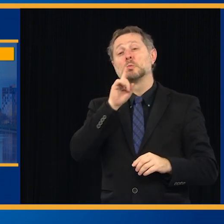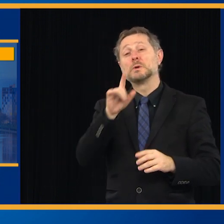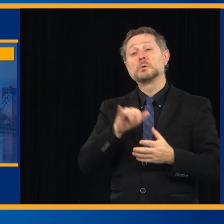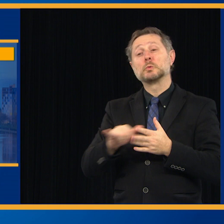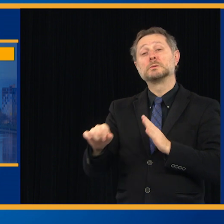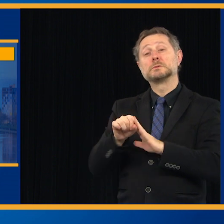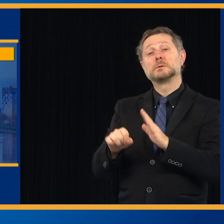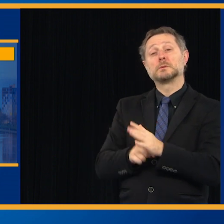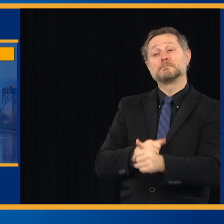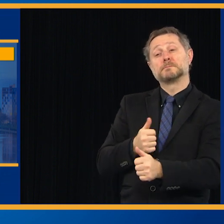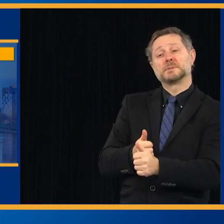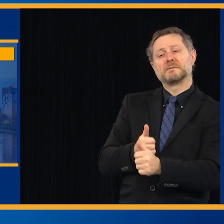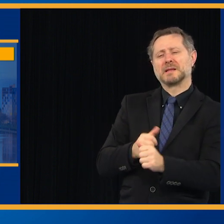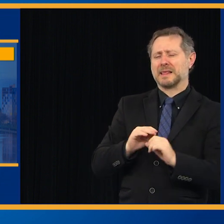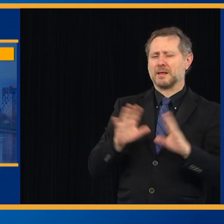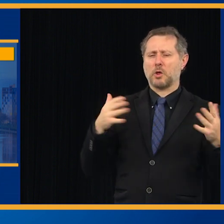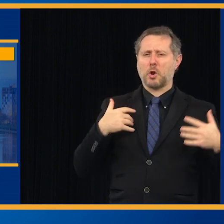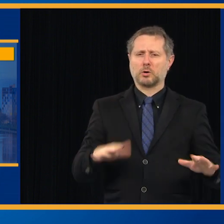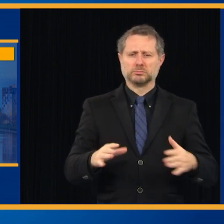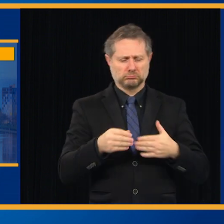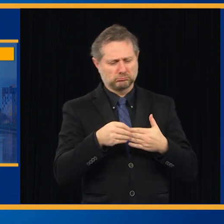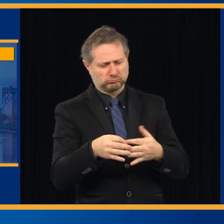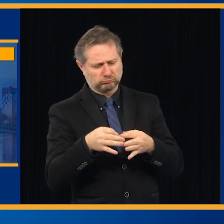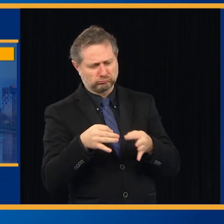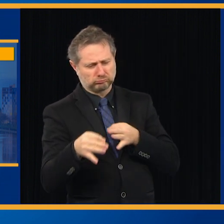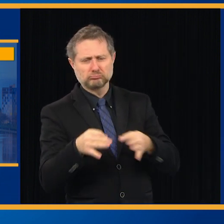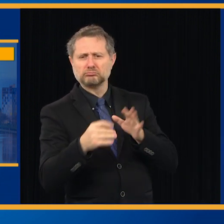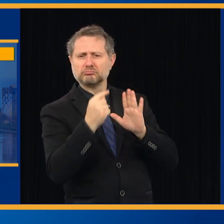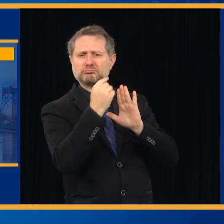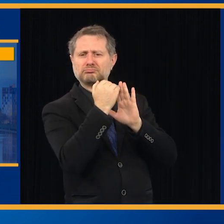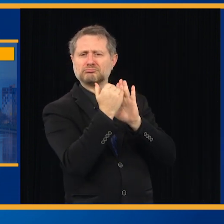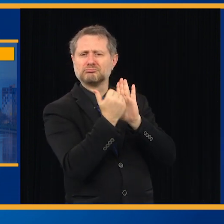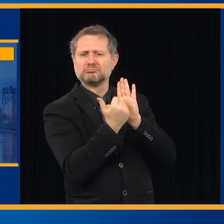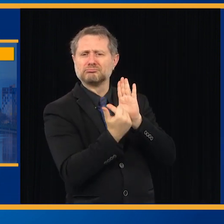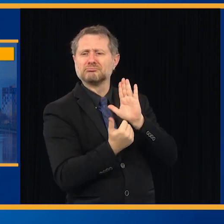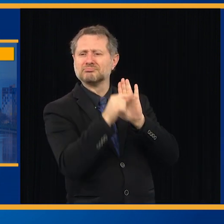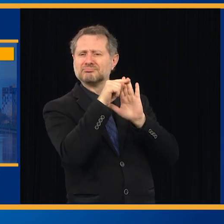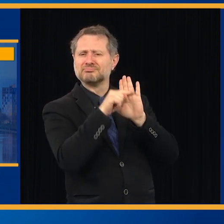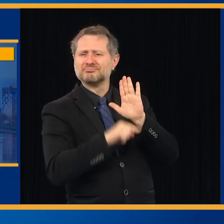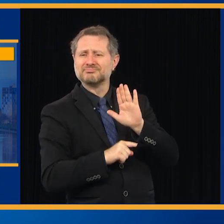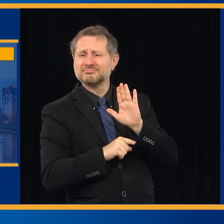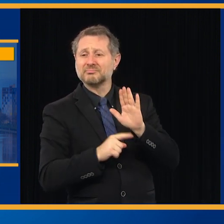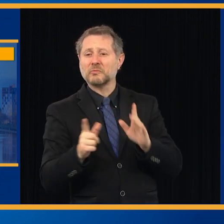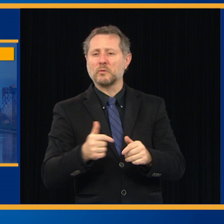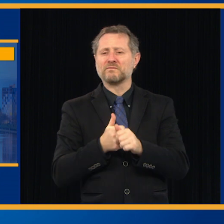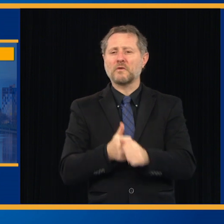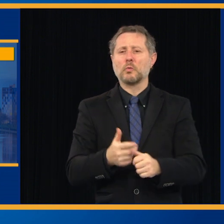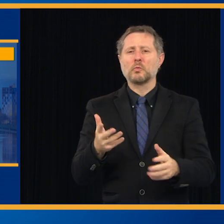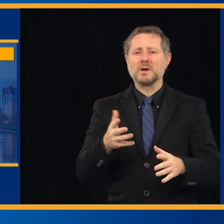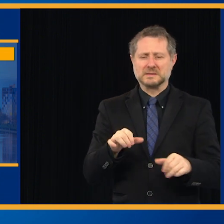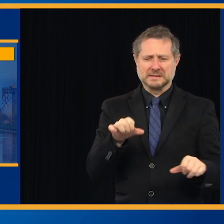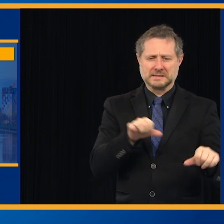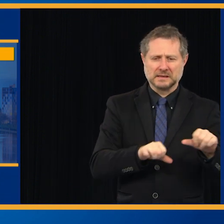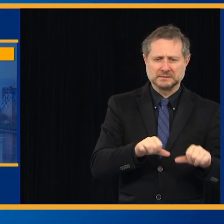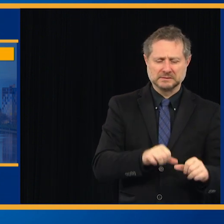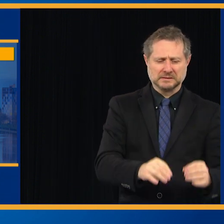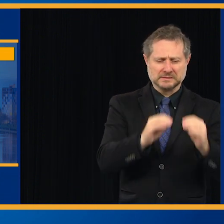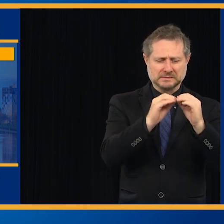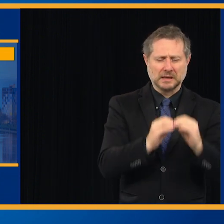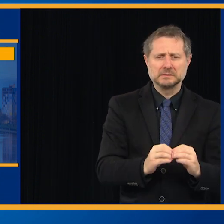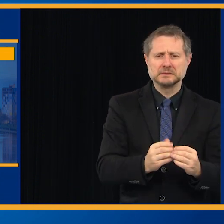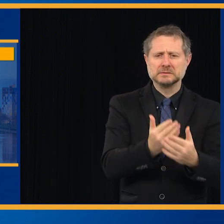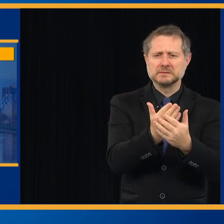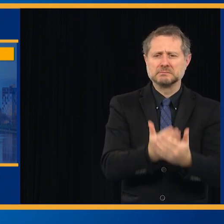set of criteria. It's the same all across the state. It's all science-based, it's all data-based, and we'll look at